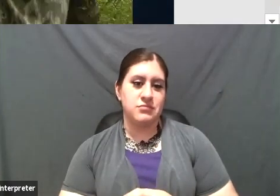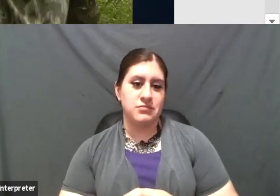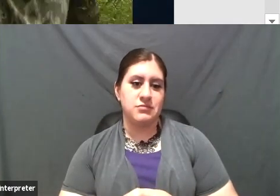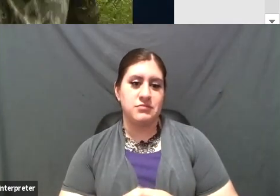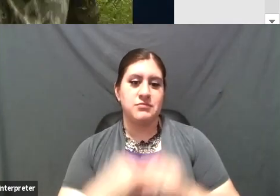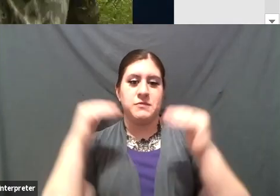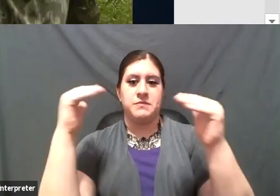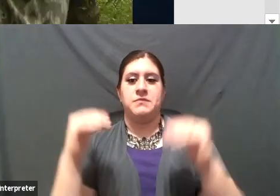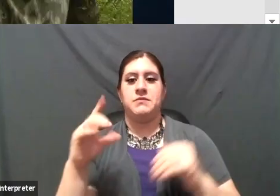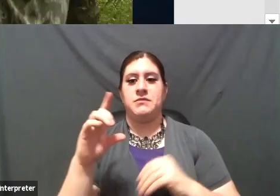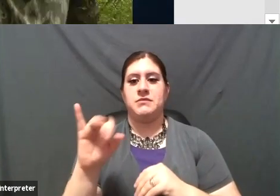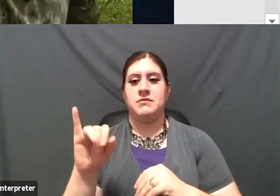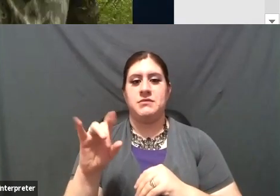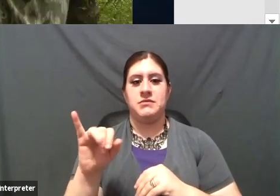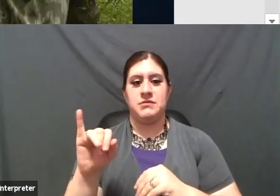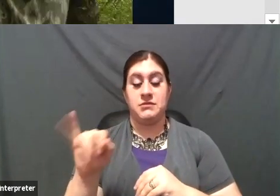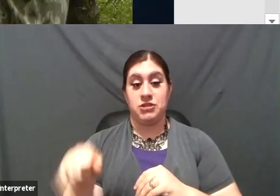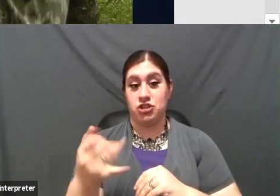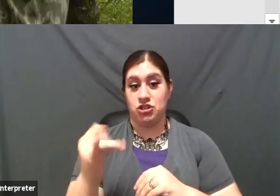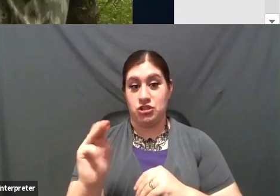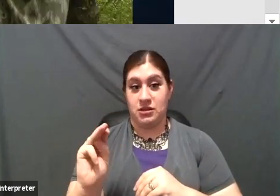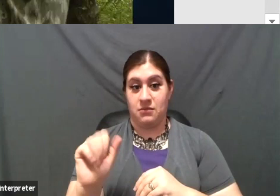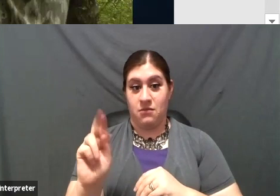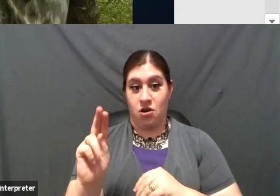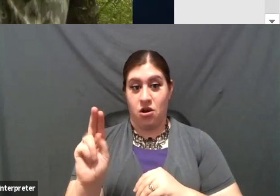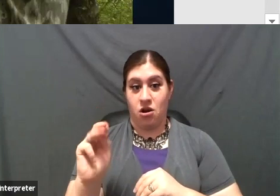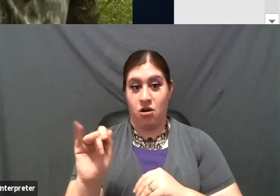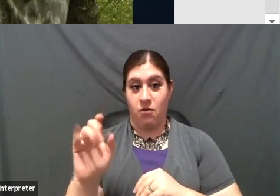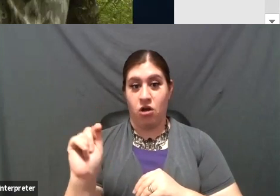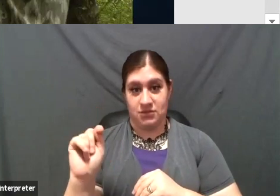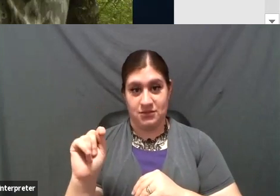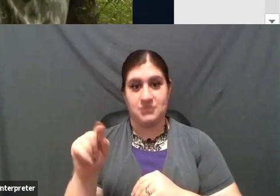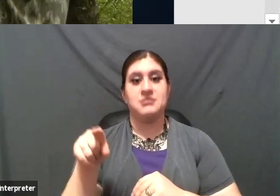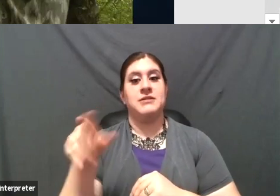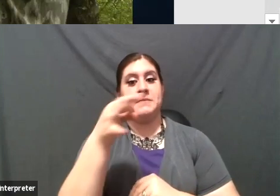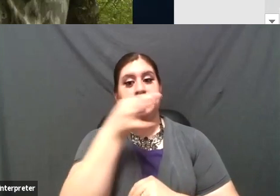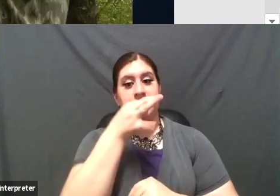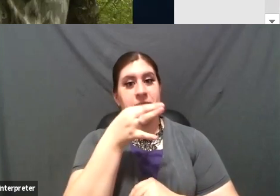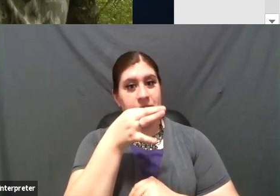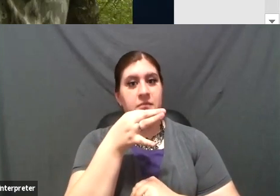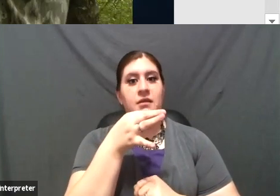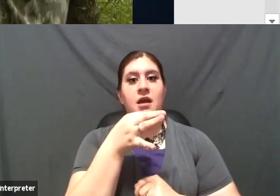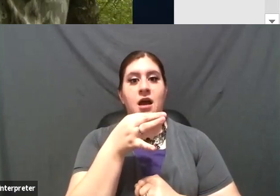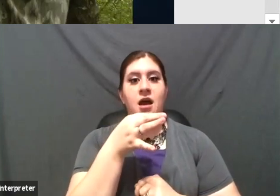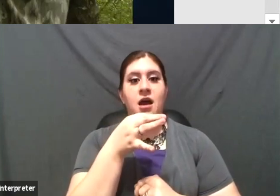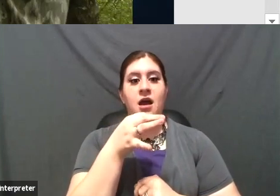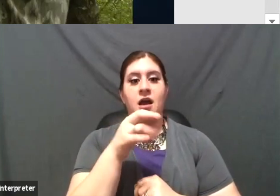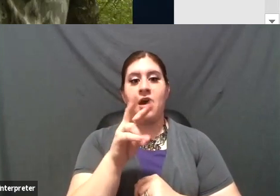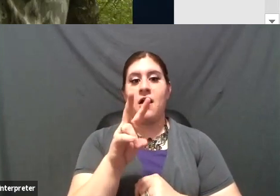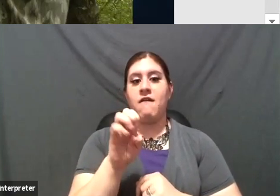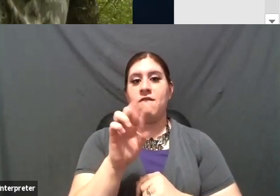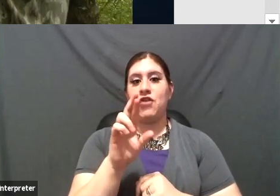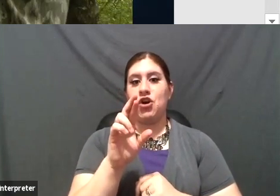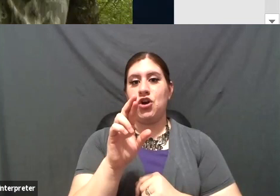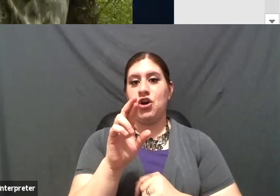Next slide is Jim Armacost. Jim has expertise in vertebrate biology,